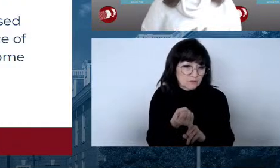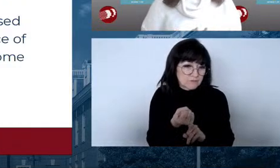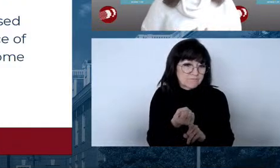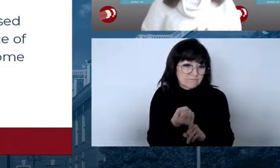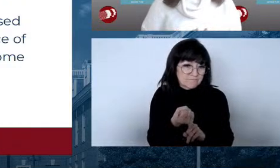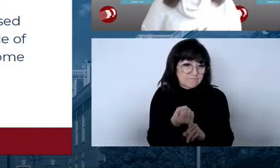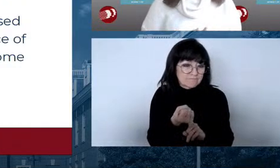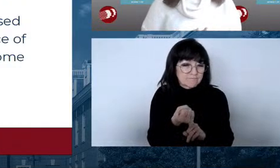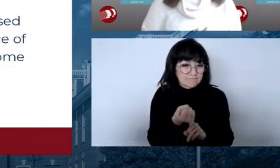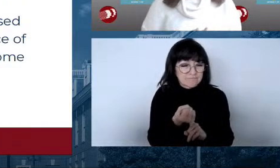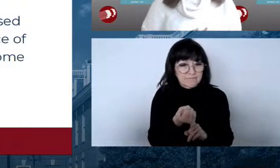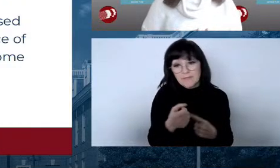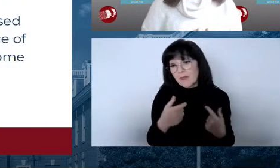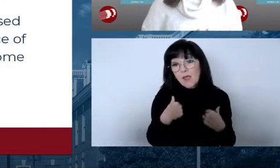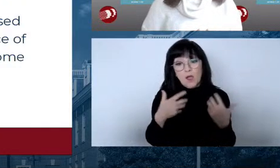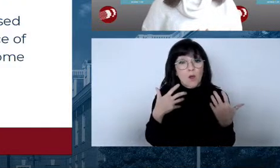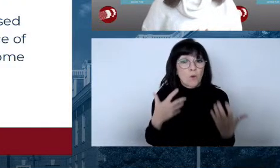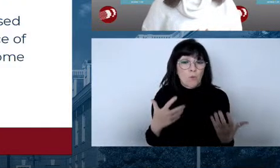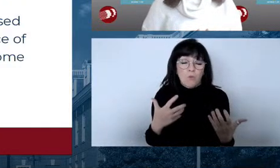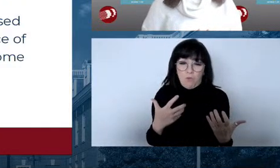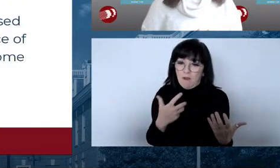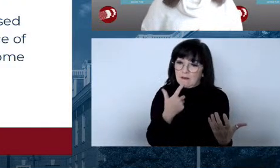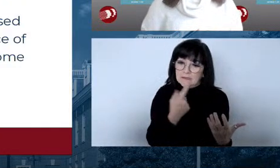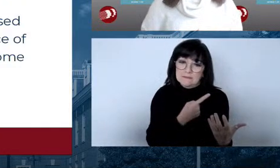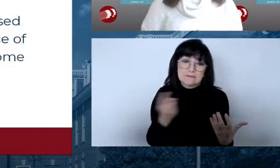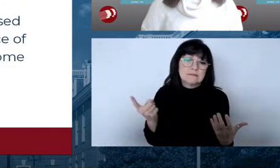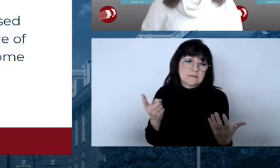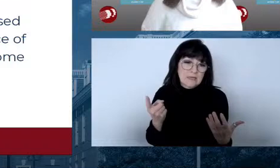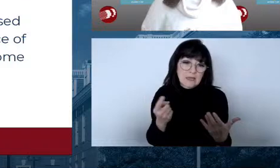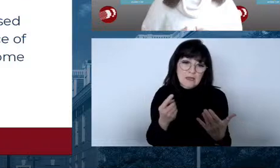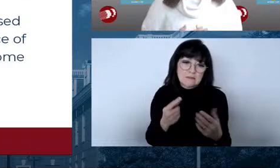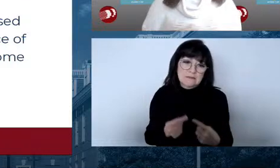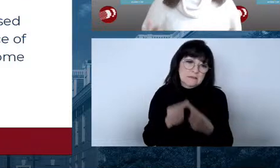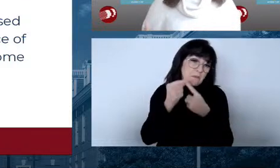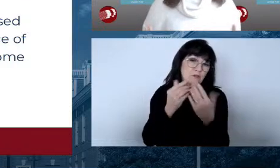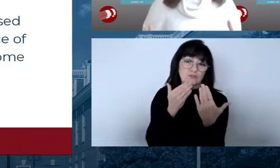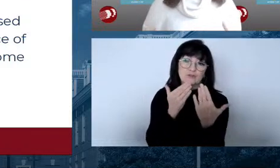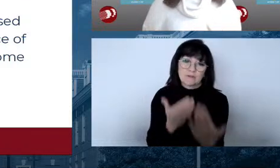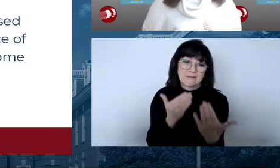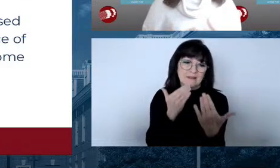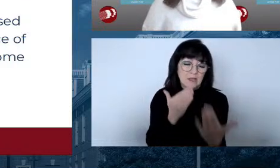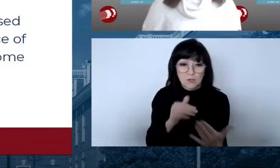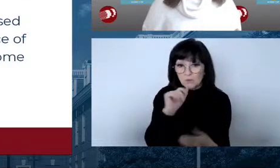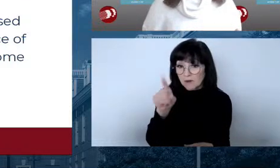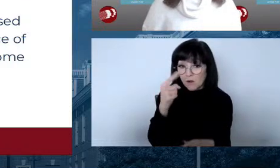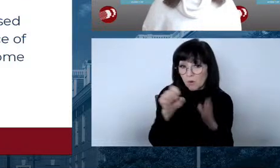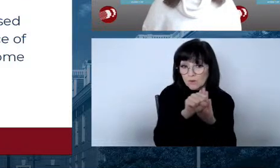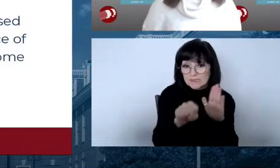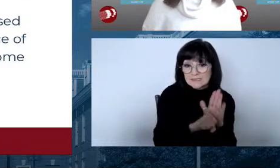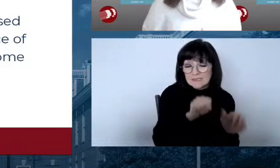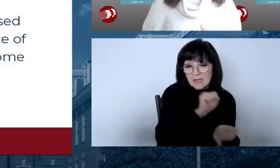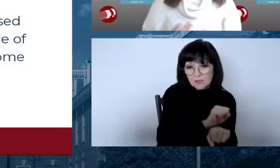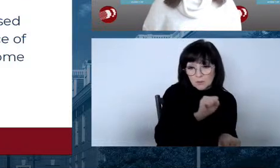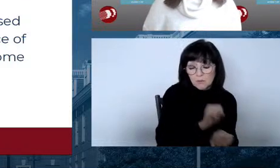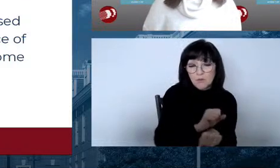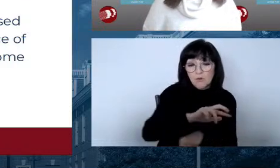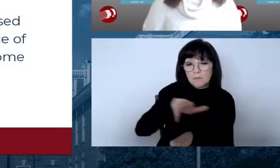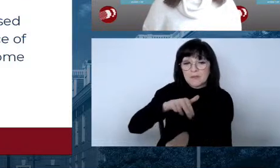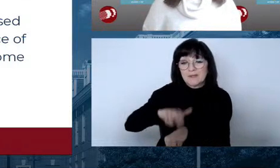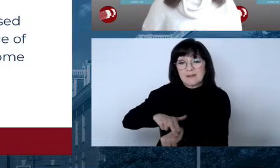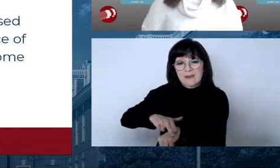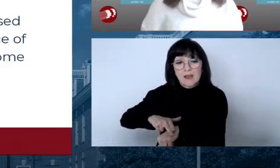give special thanks and recognition to not just the state employees and National Guard partners and our